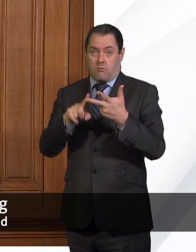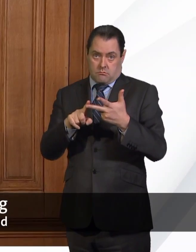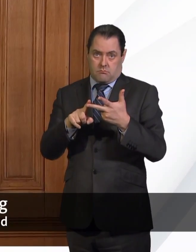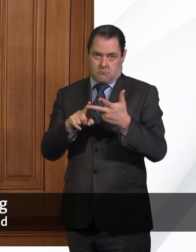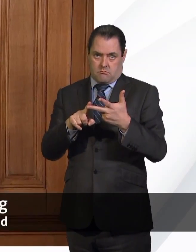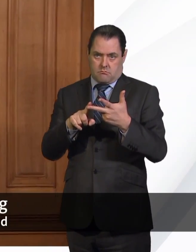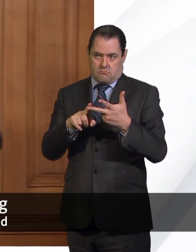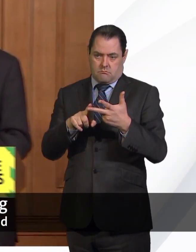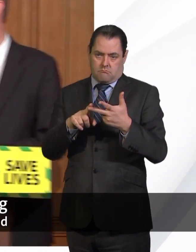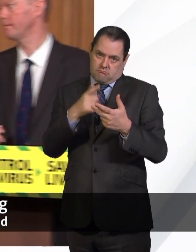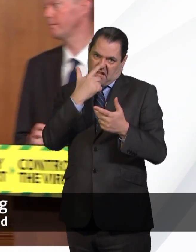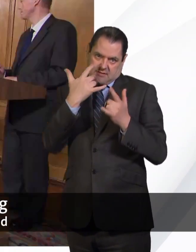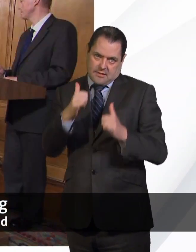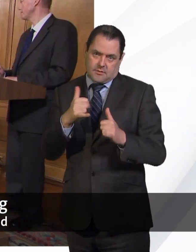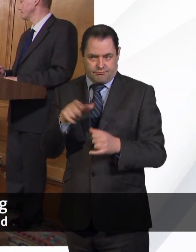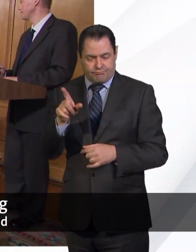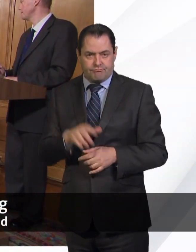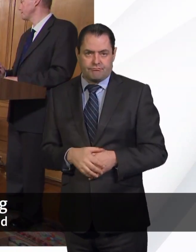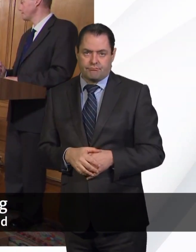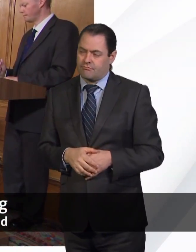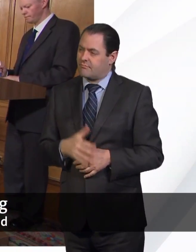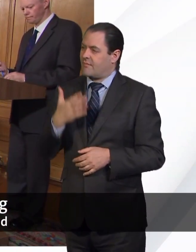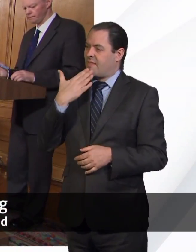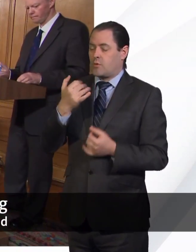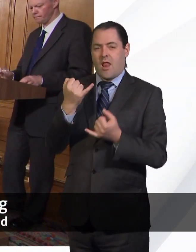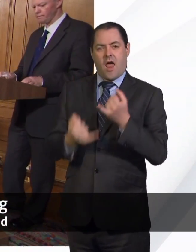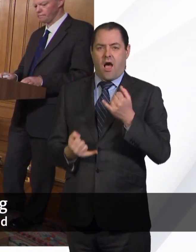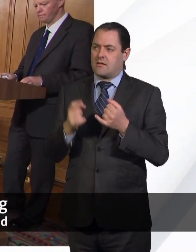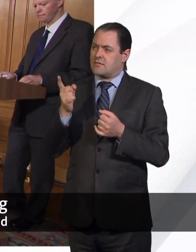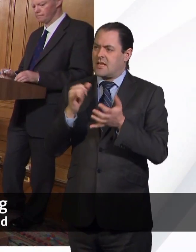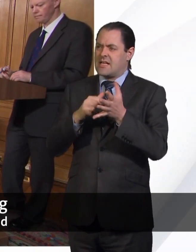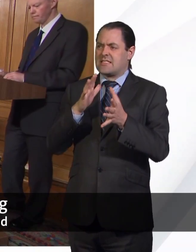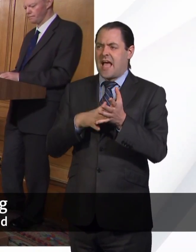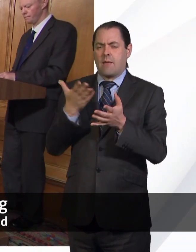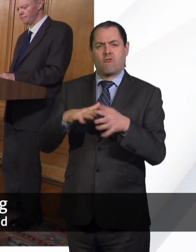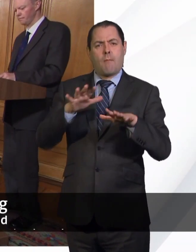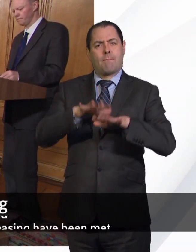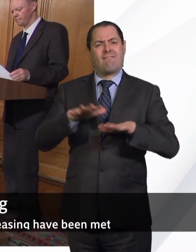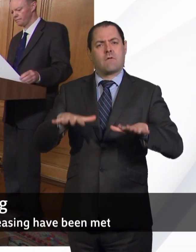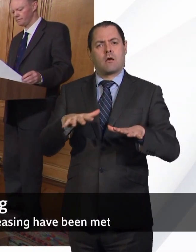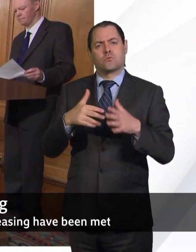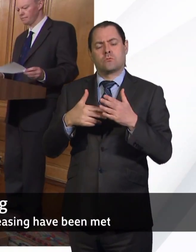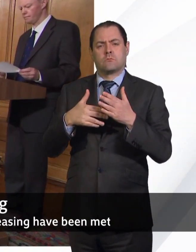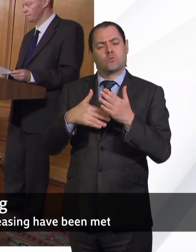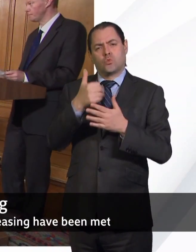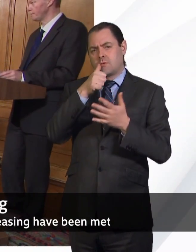tested. Thanks very much, Adam. Can we go lastly to Sam McBride for the Belfast Newsletter?